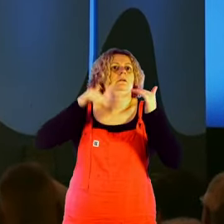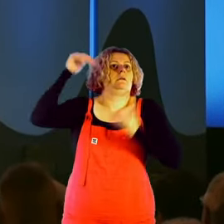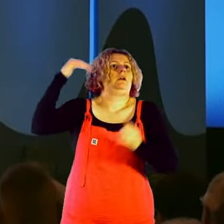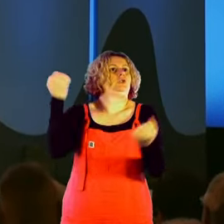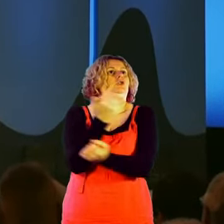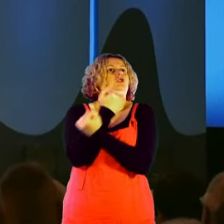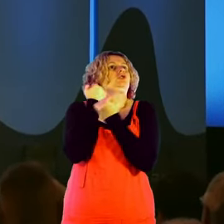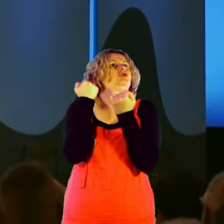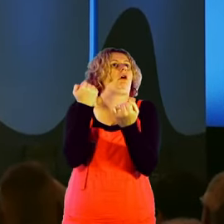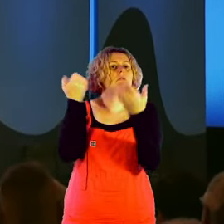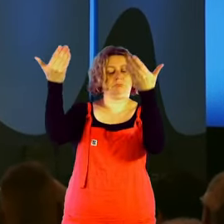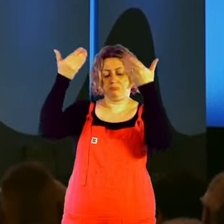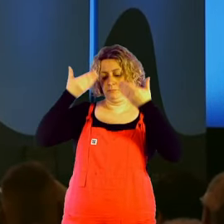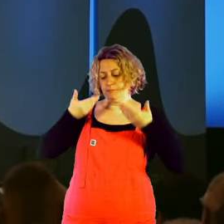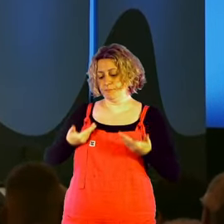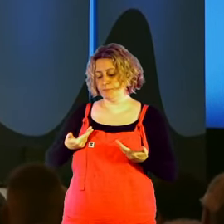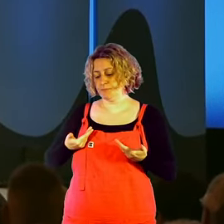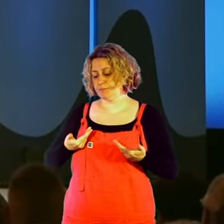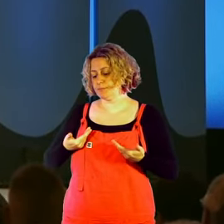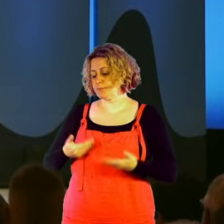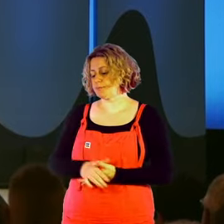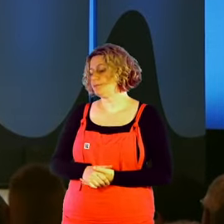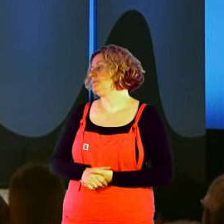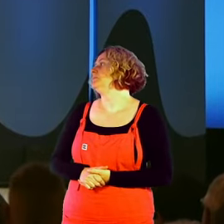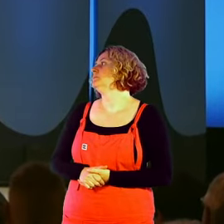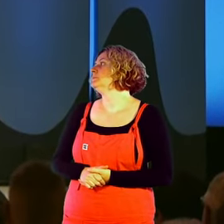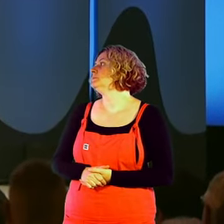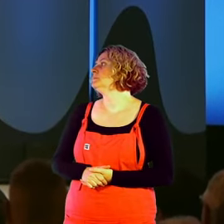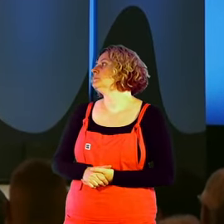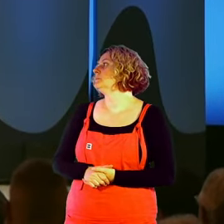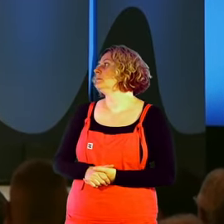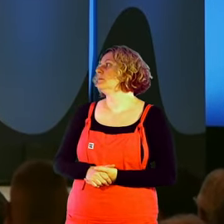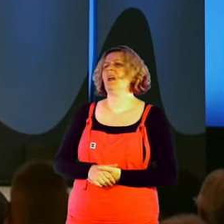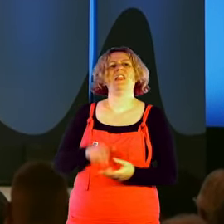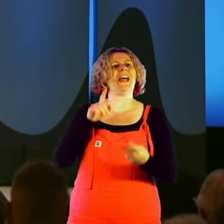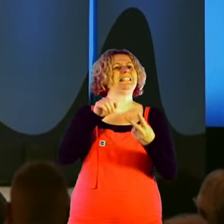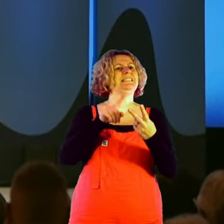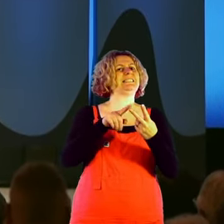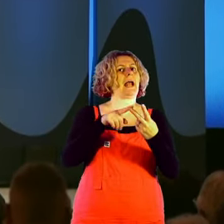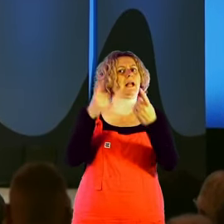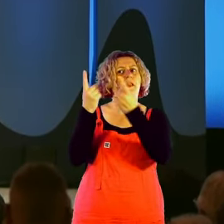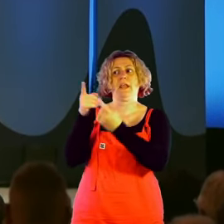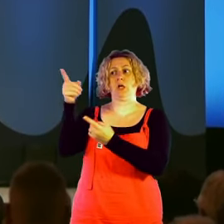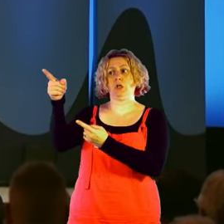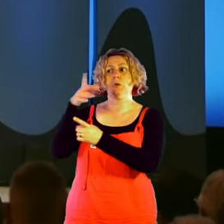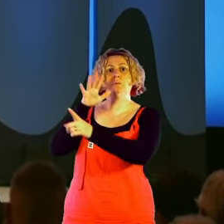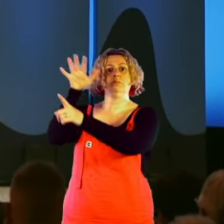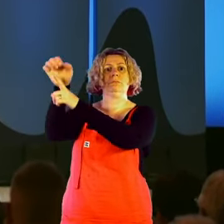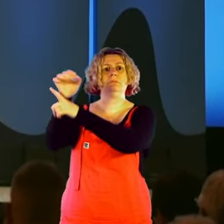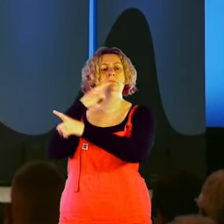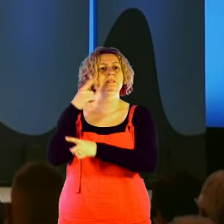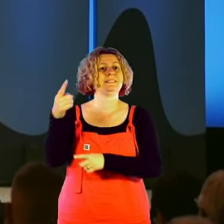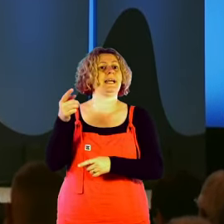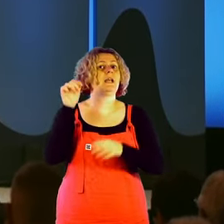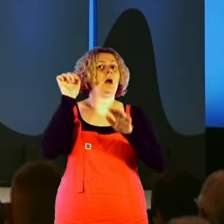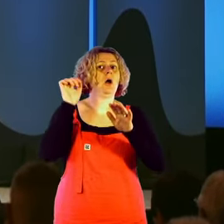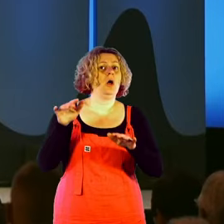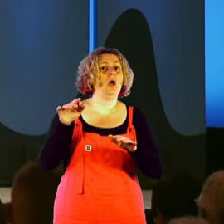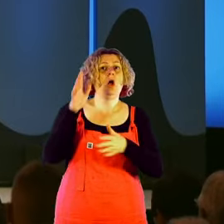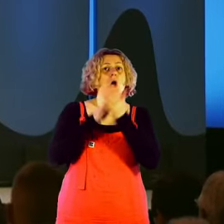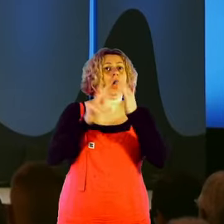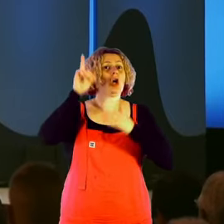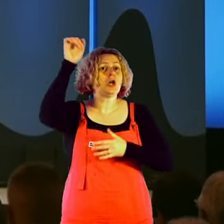mercy that's demonstrated in a moment. But that second point, really important, is it's not just that God uses strong people and perfect